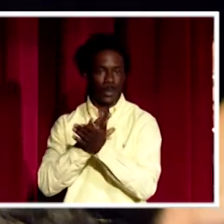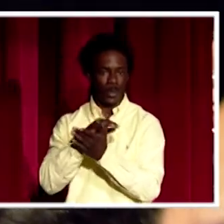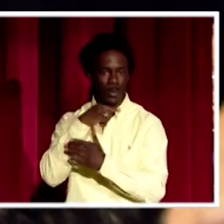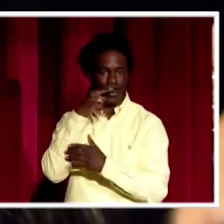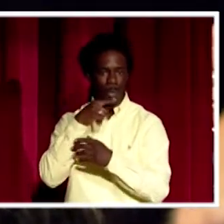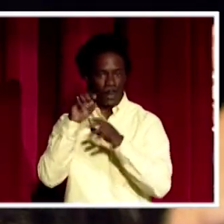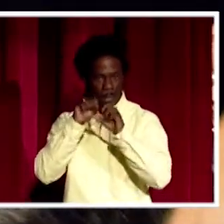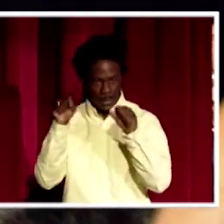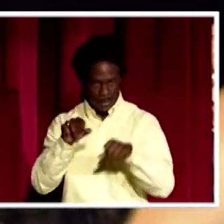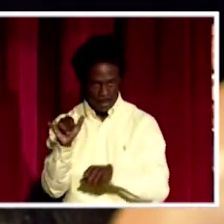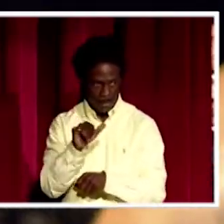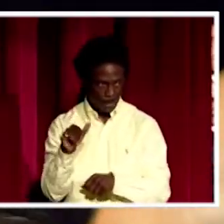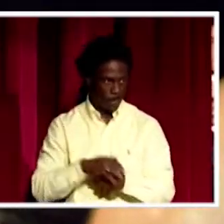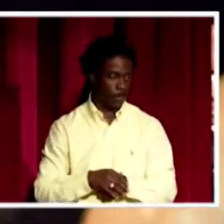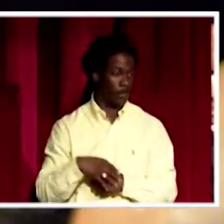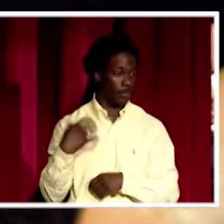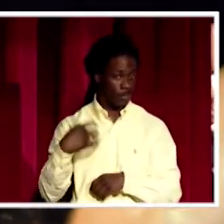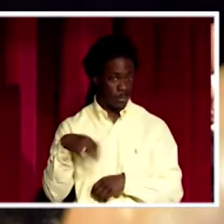system.